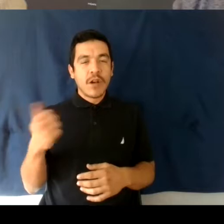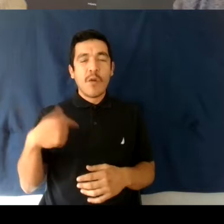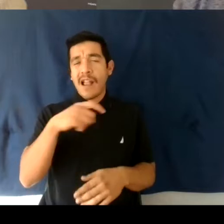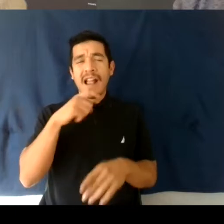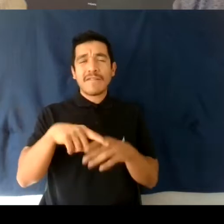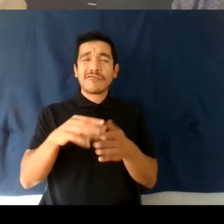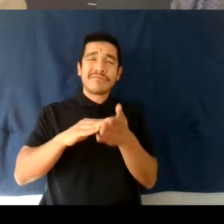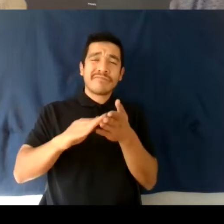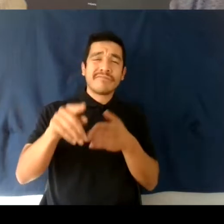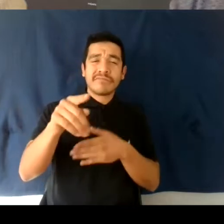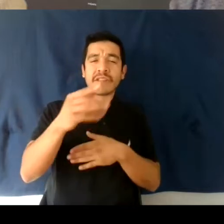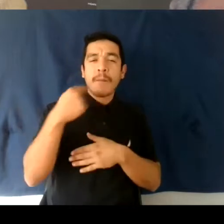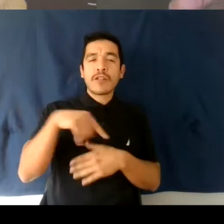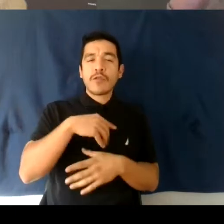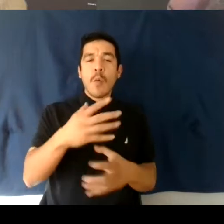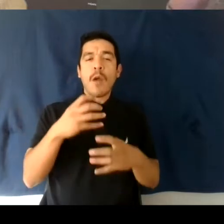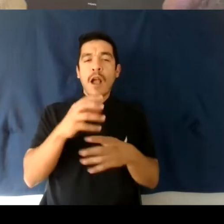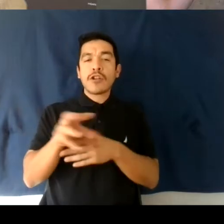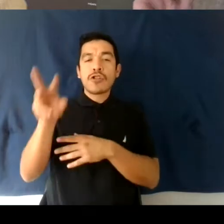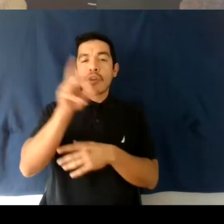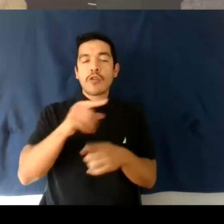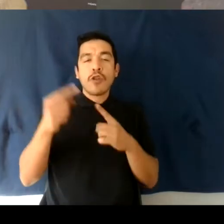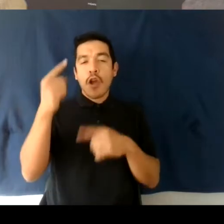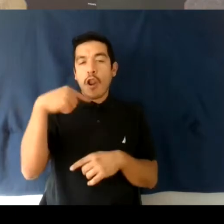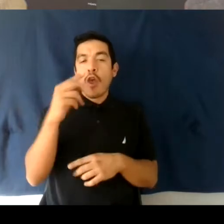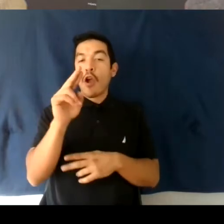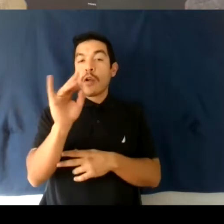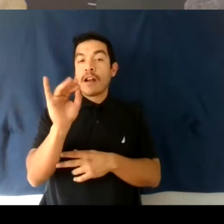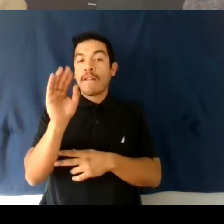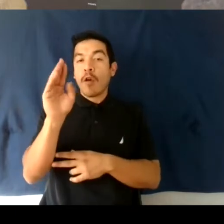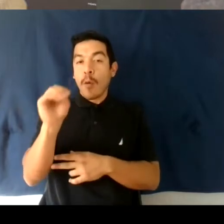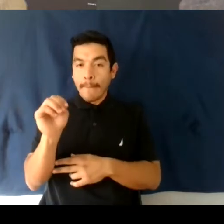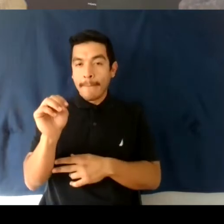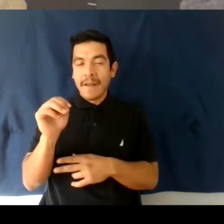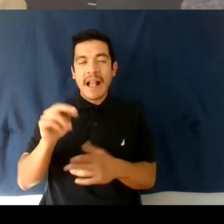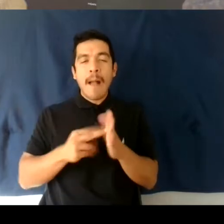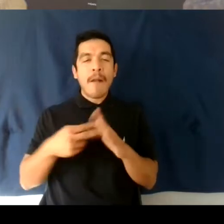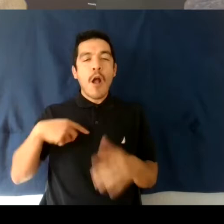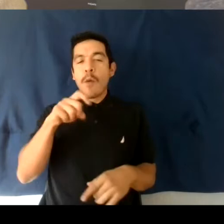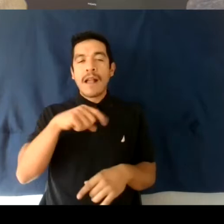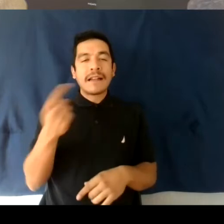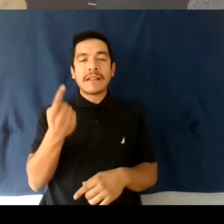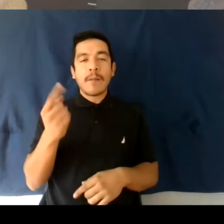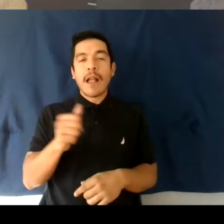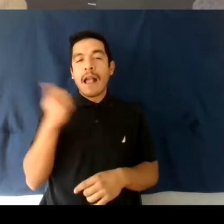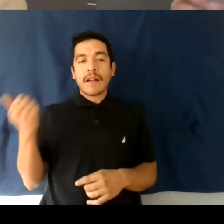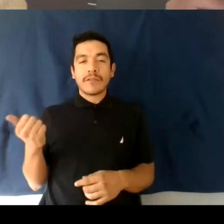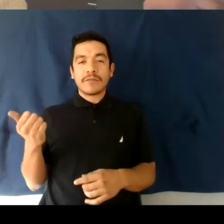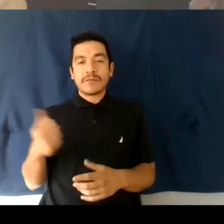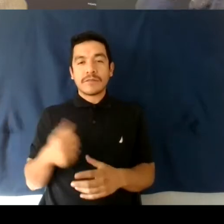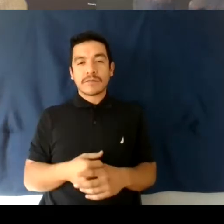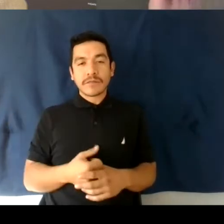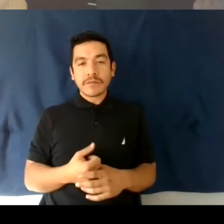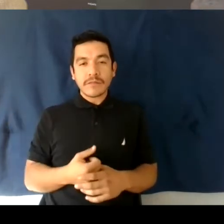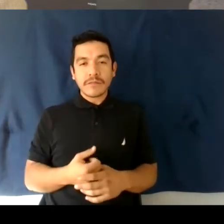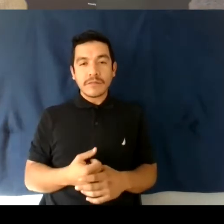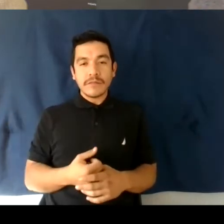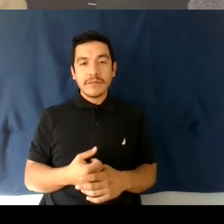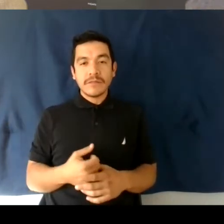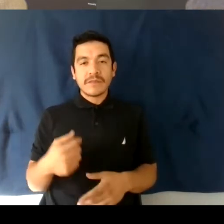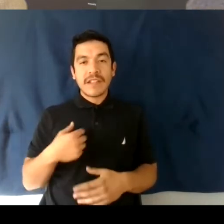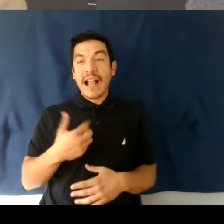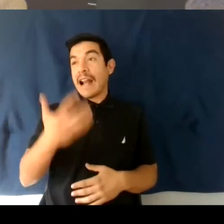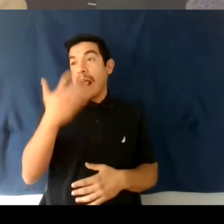go because we want the shots to look uniform. And so therefore we need someone else. And I'm just mad. I got